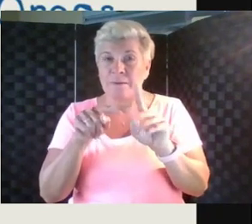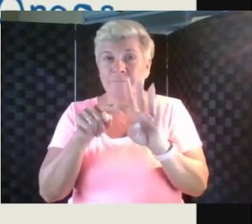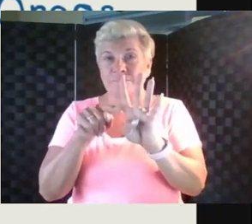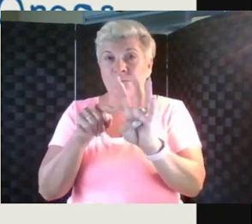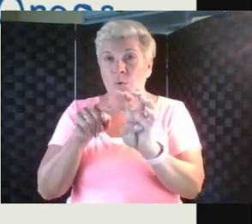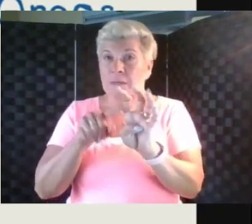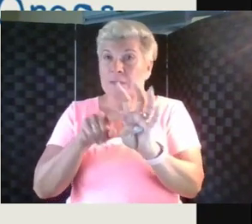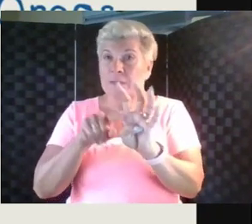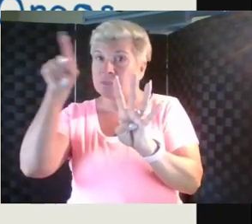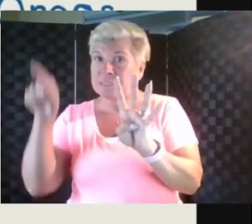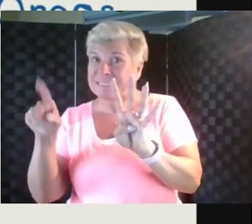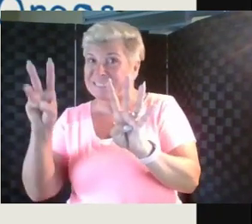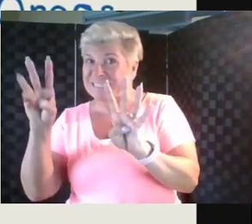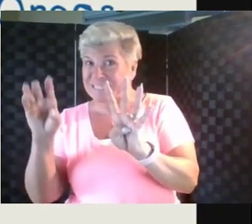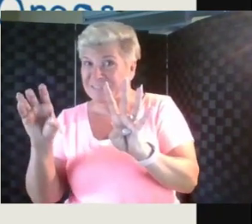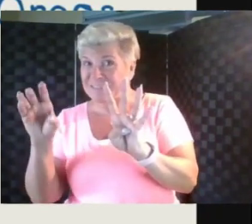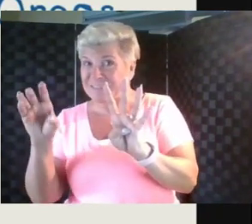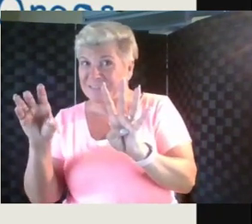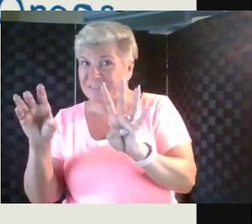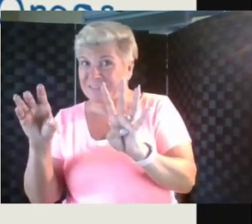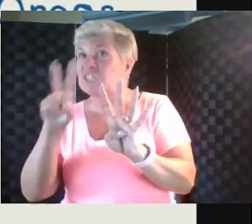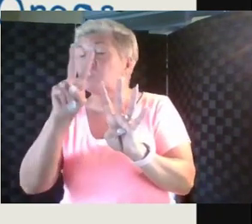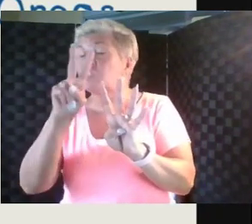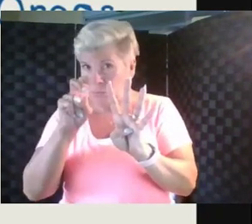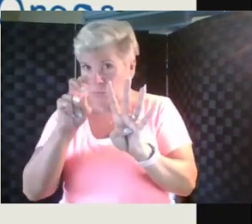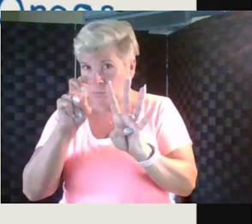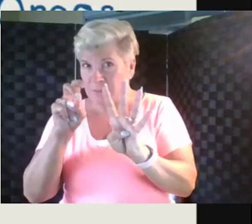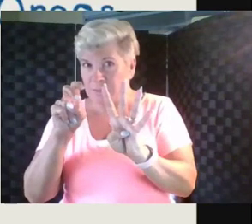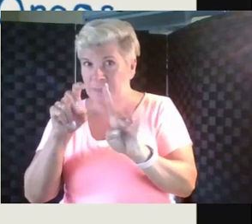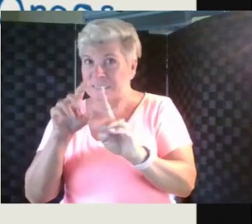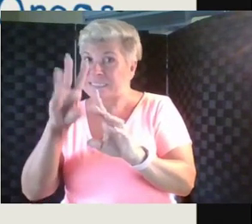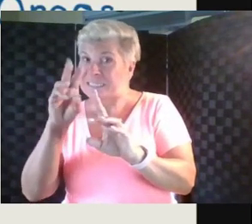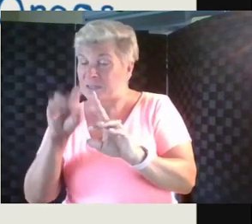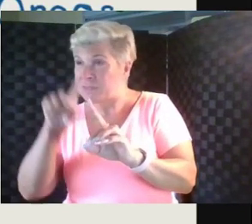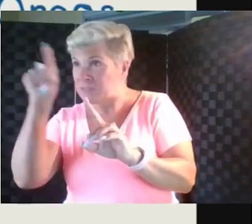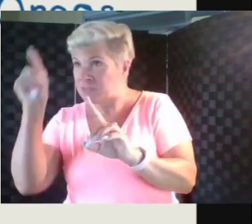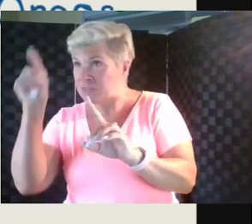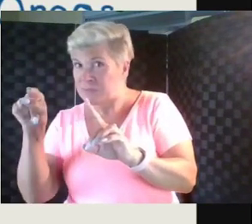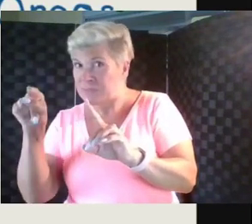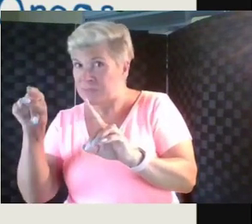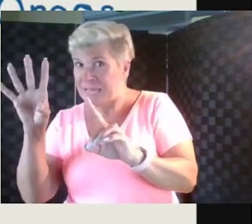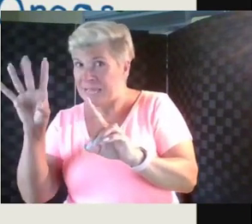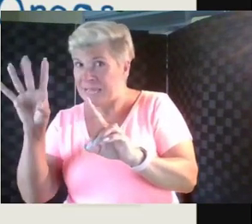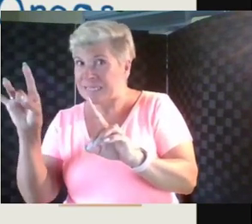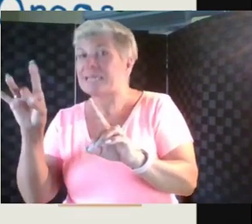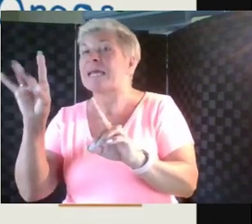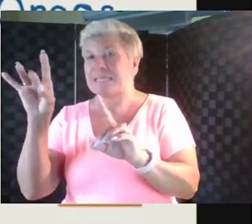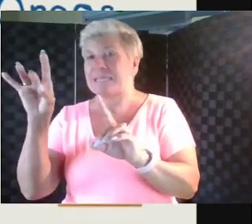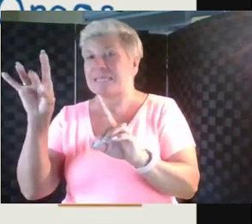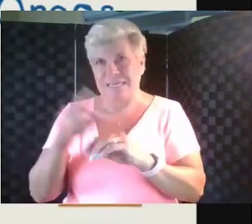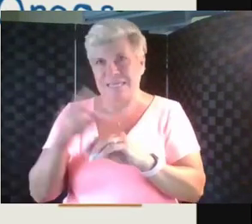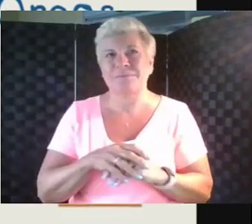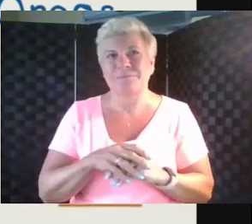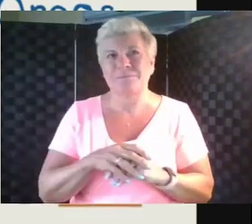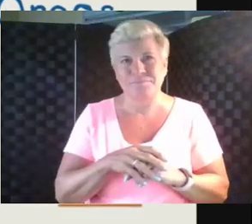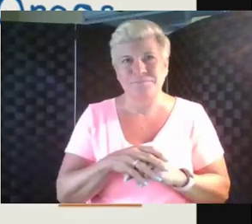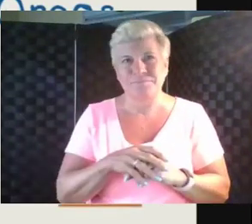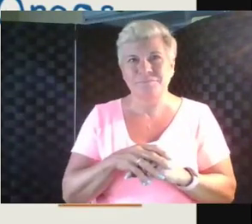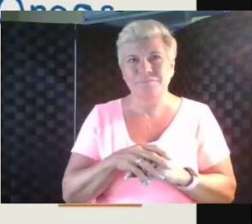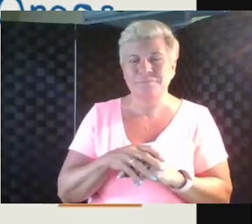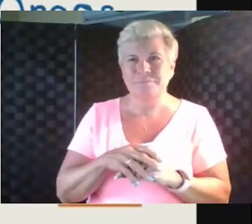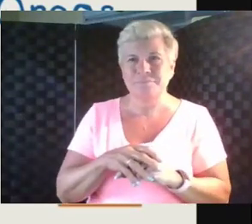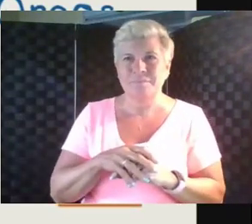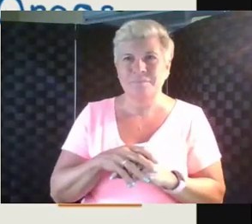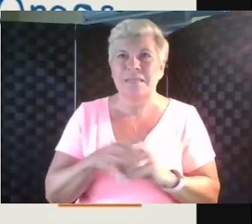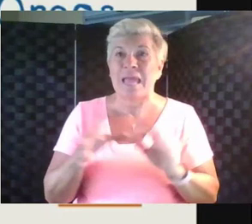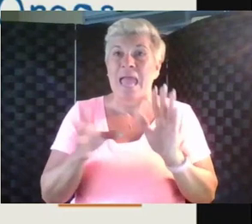I can get from 400 to 600 by adding 200, and then 600 to 688 is just 88 away.